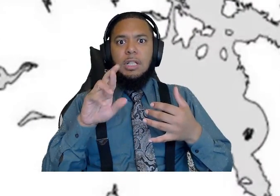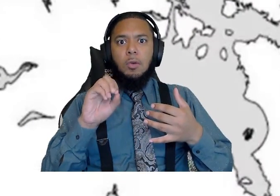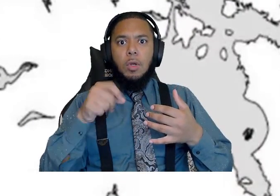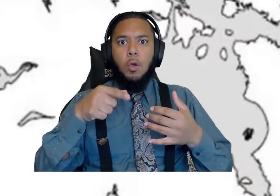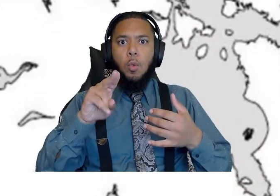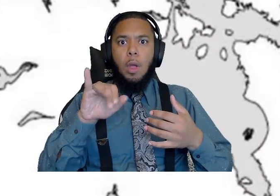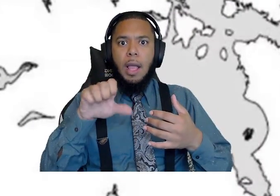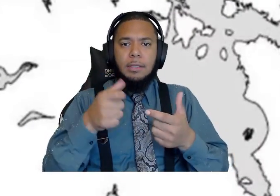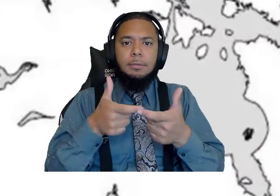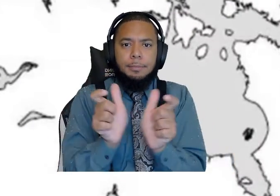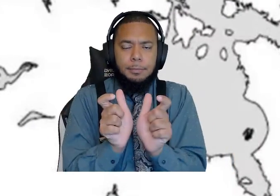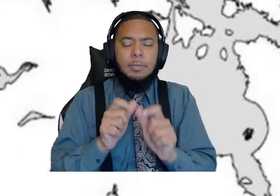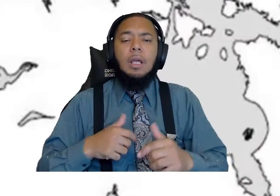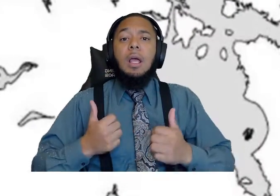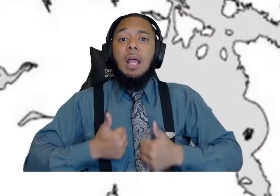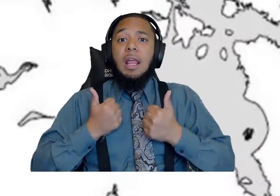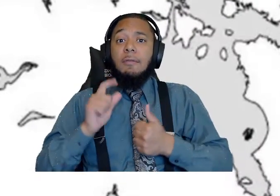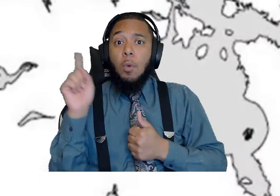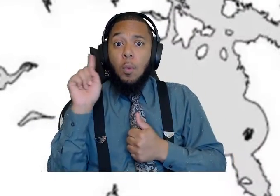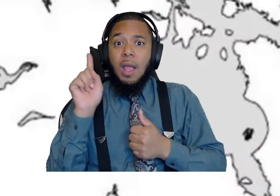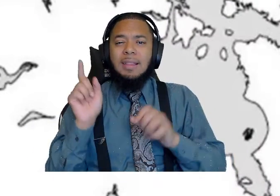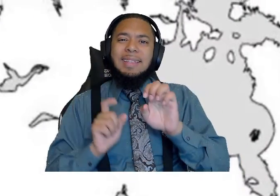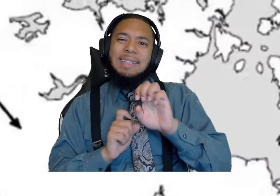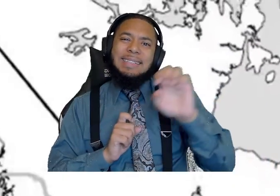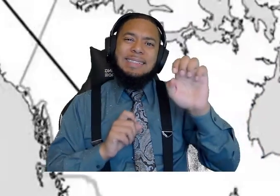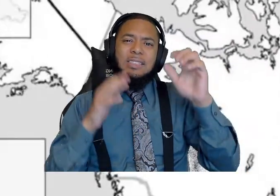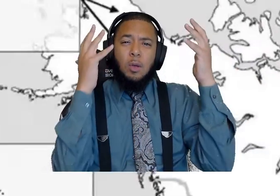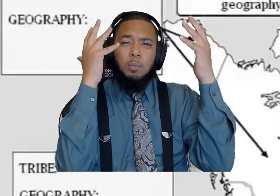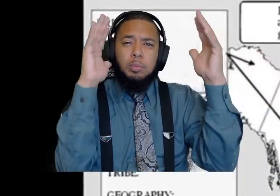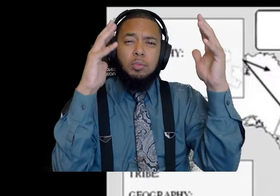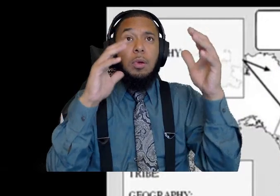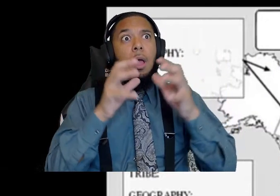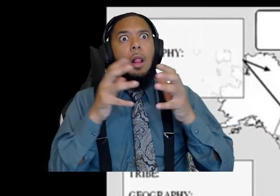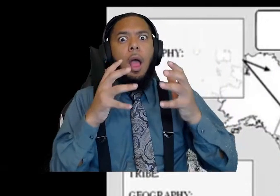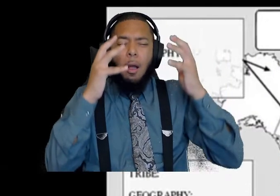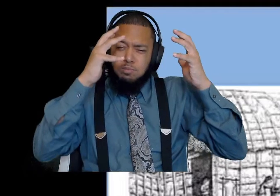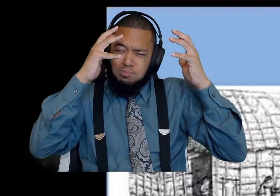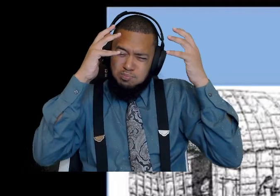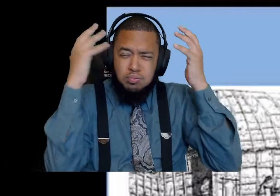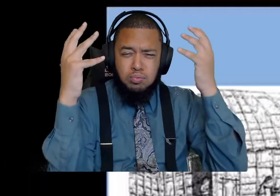The Iroquois live in the eastern woodlands, which is a heavily forested area.